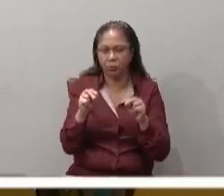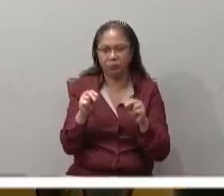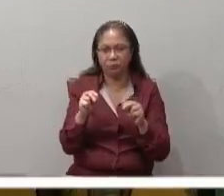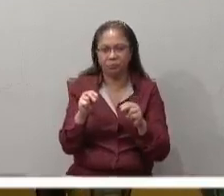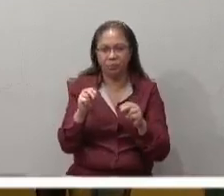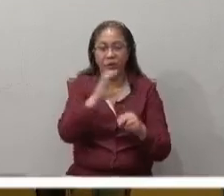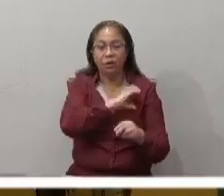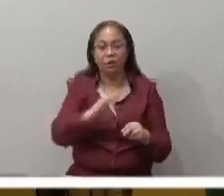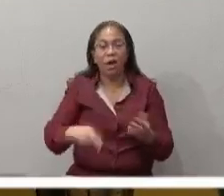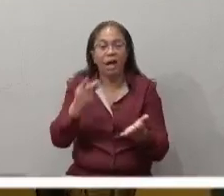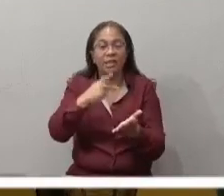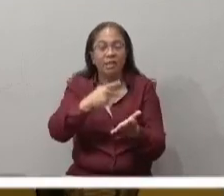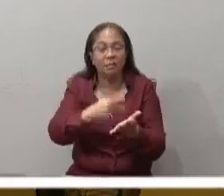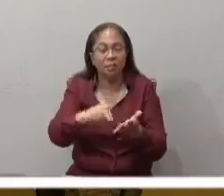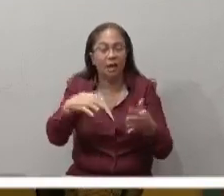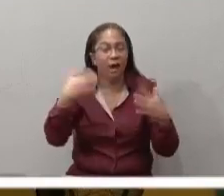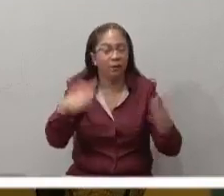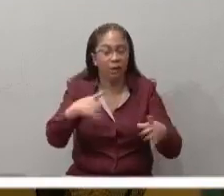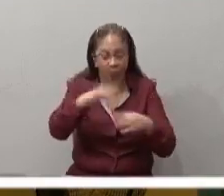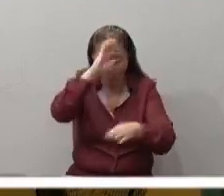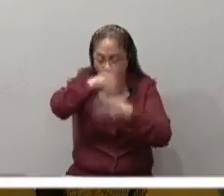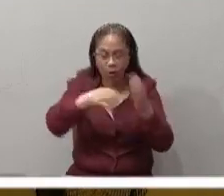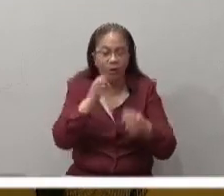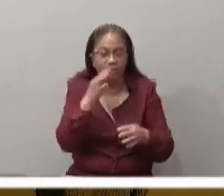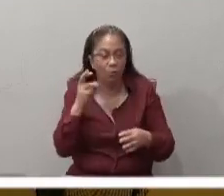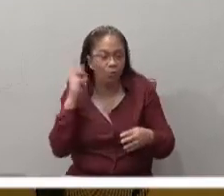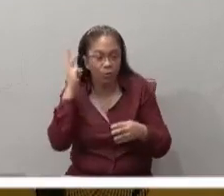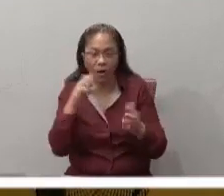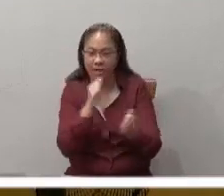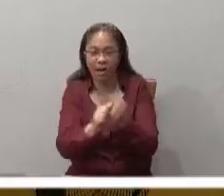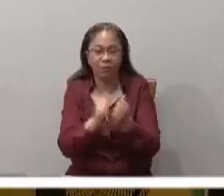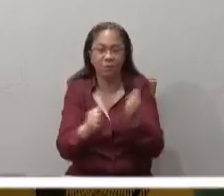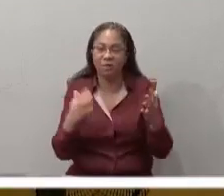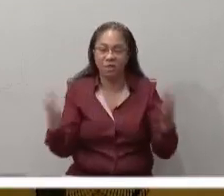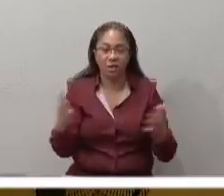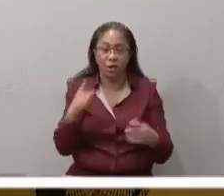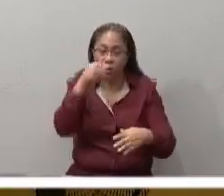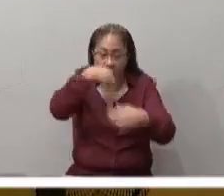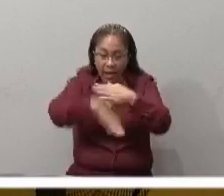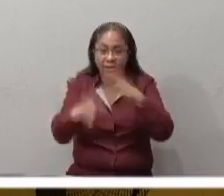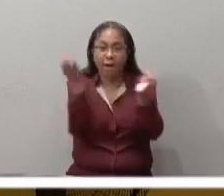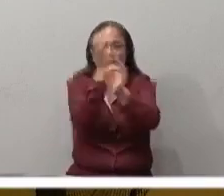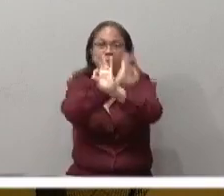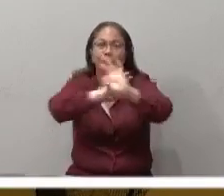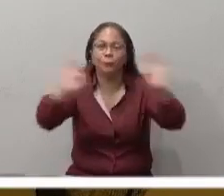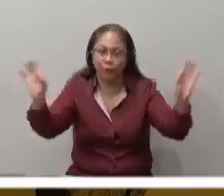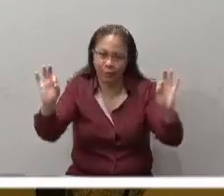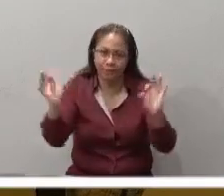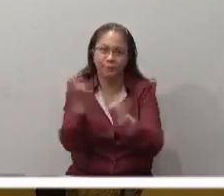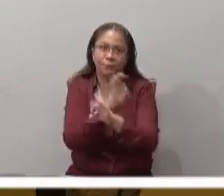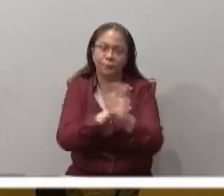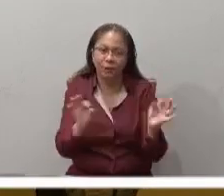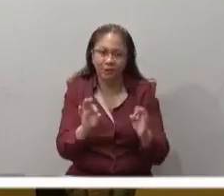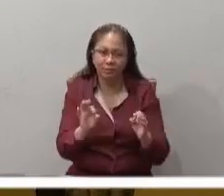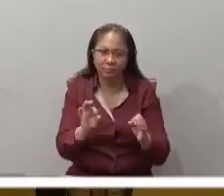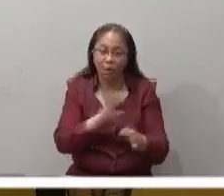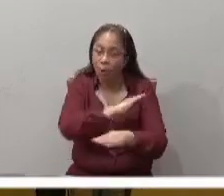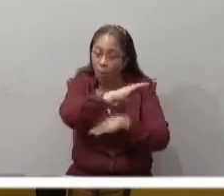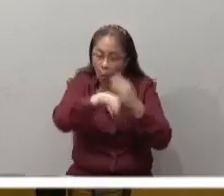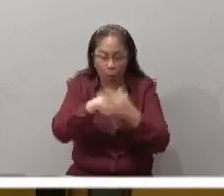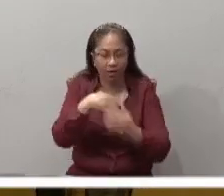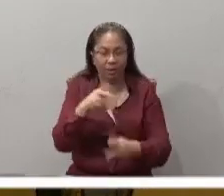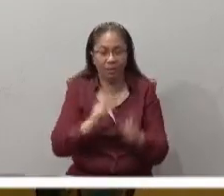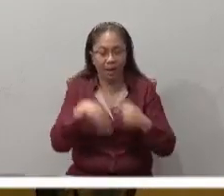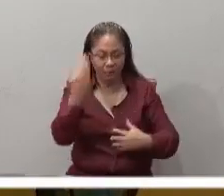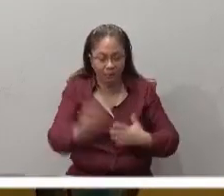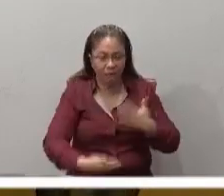up front before you even try to enter. And you can enter at no charge. But everyone is included.